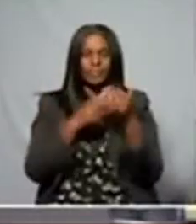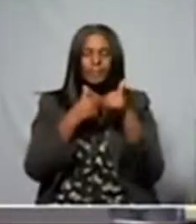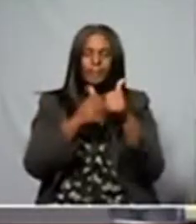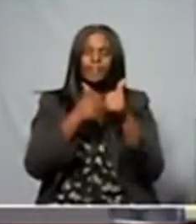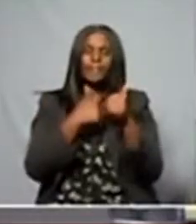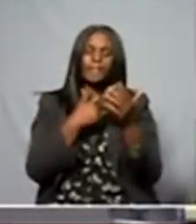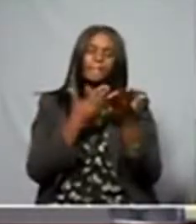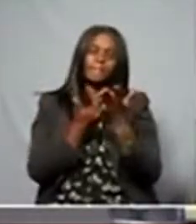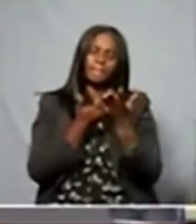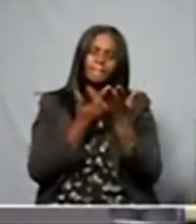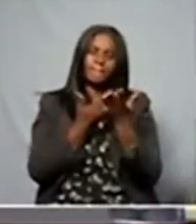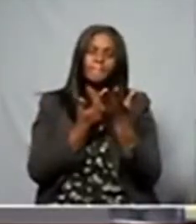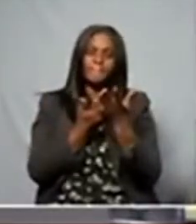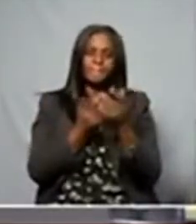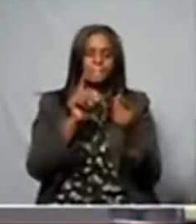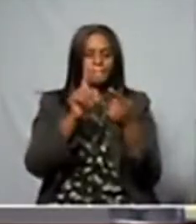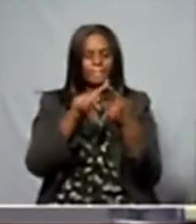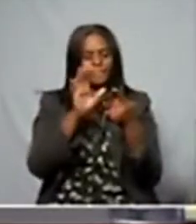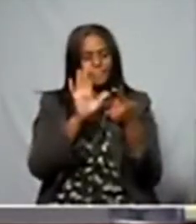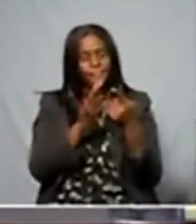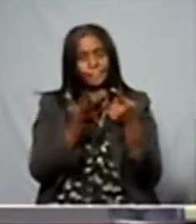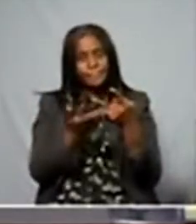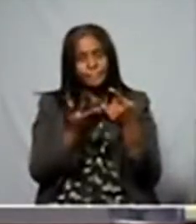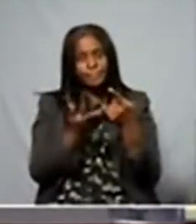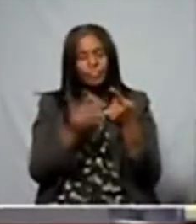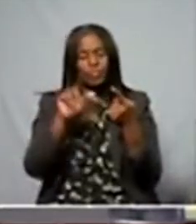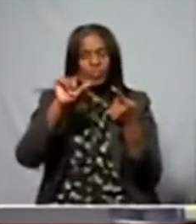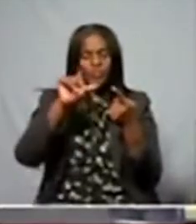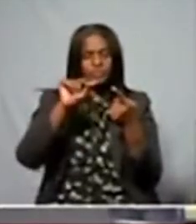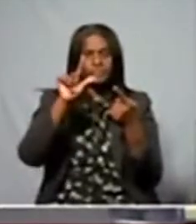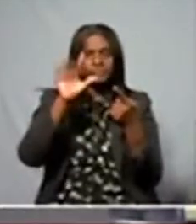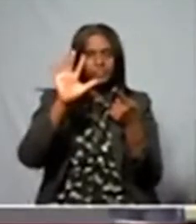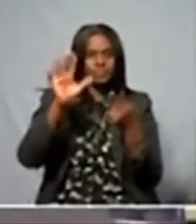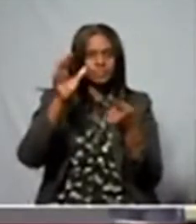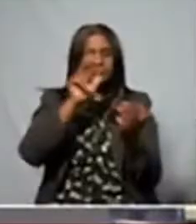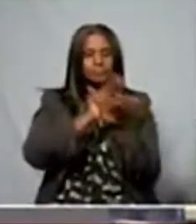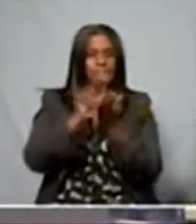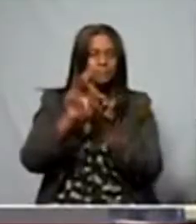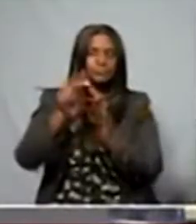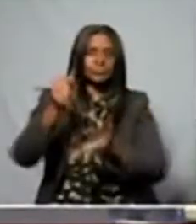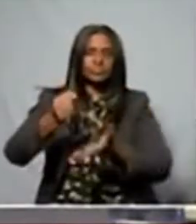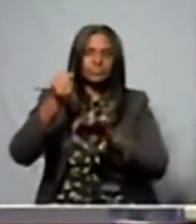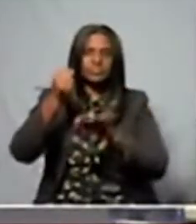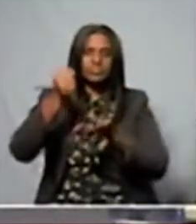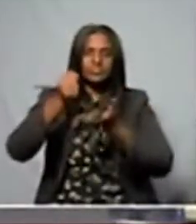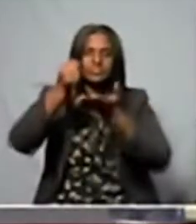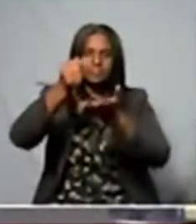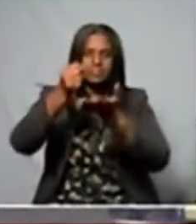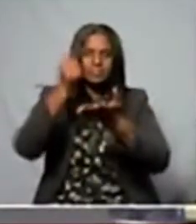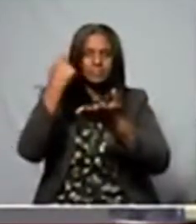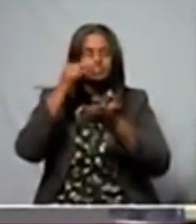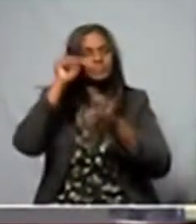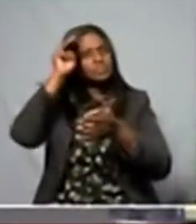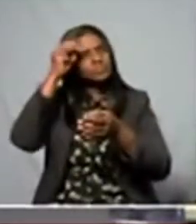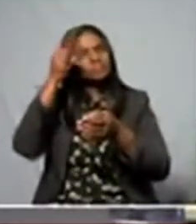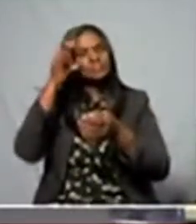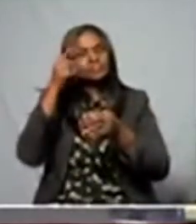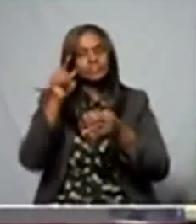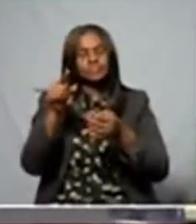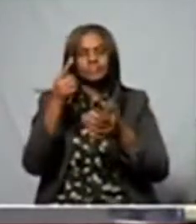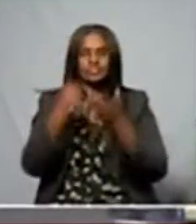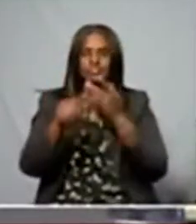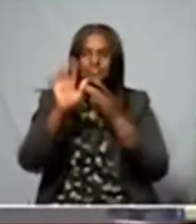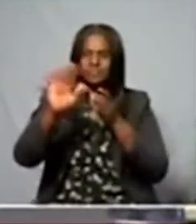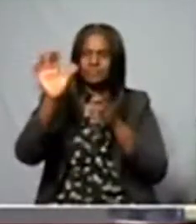follows. 1. The 2025 approved budgetary allocation for the ministry as a